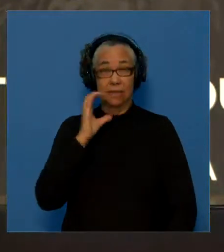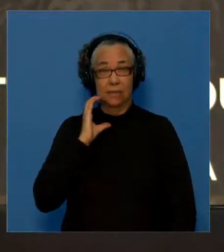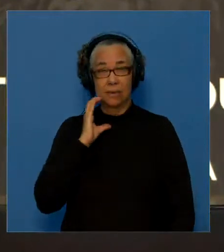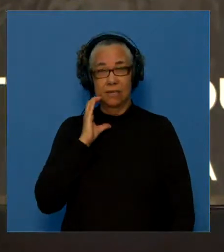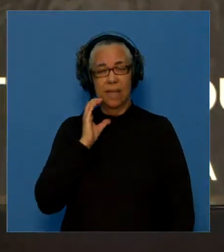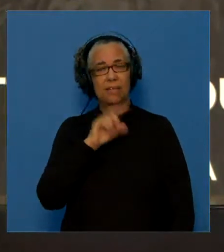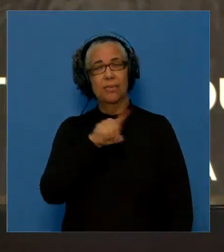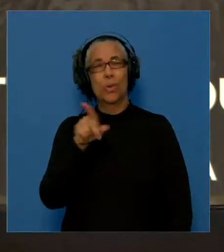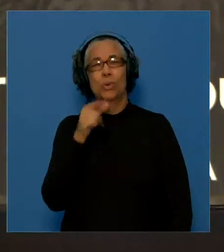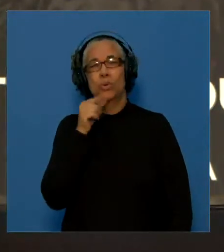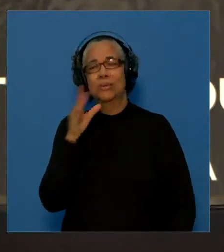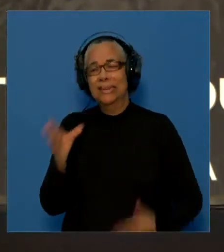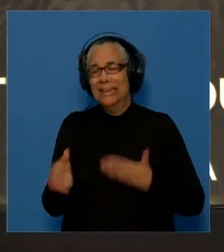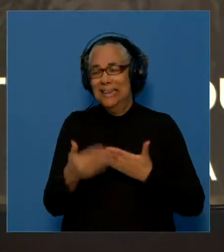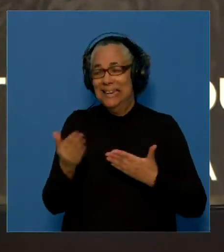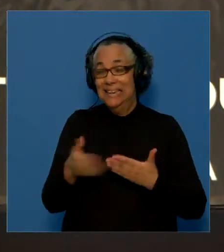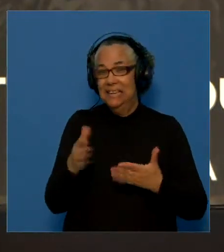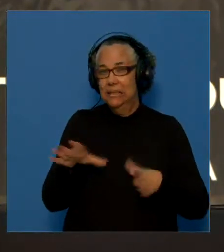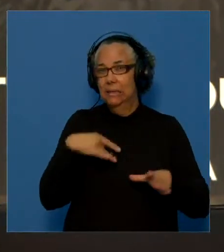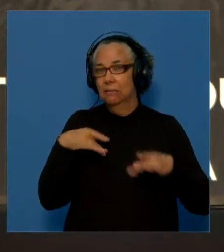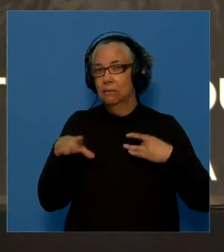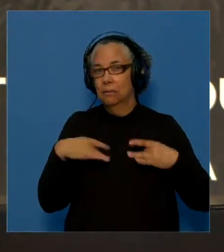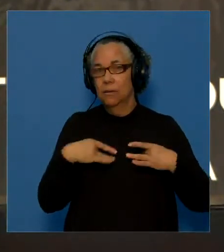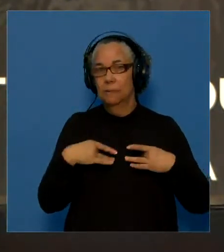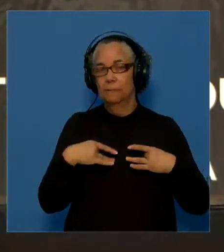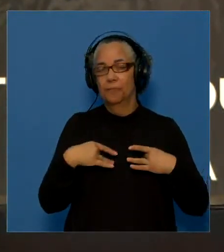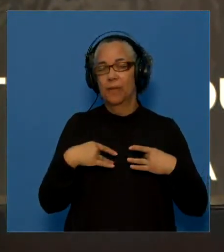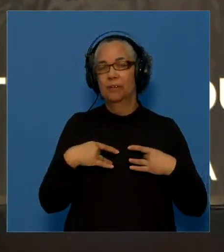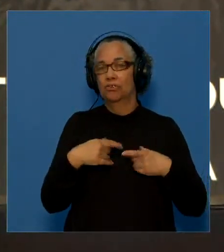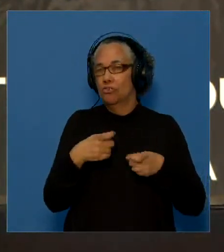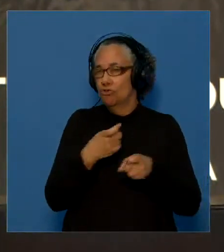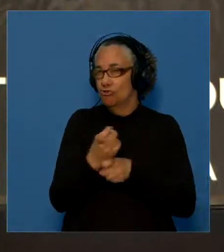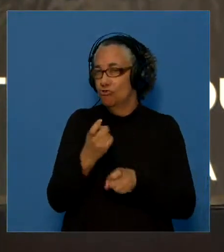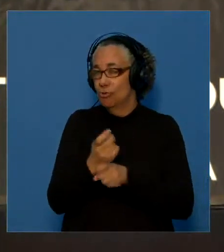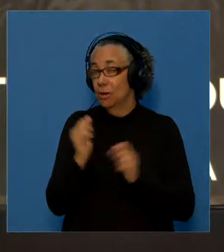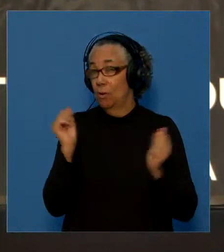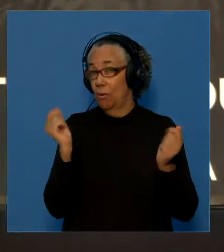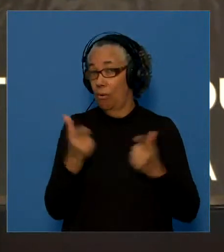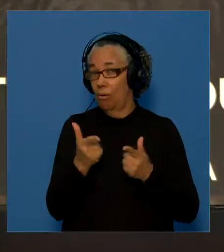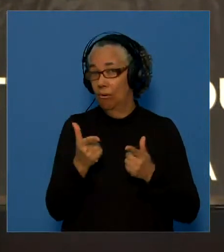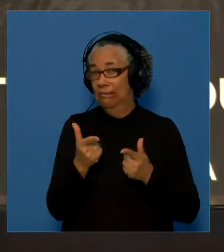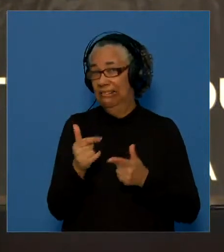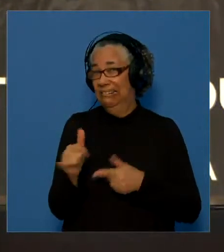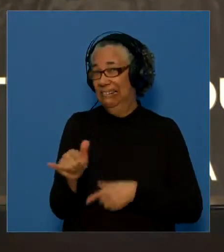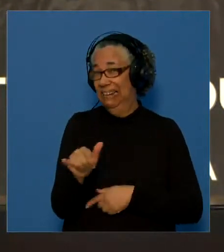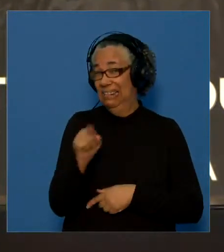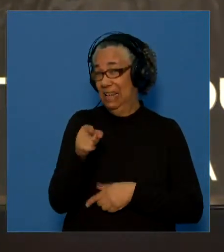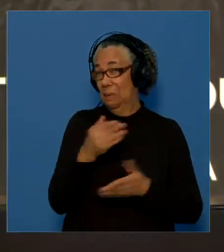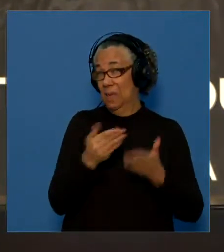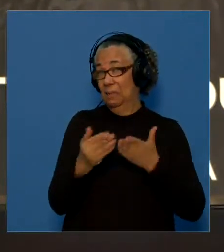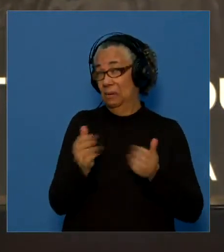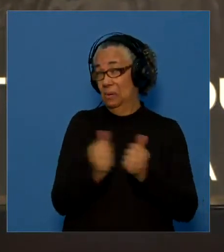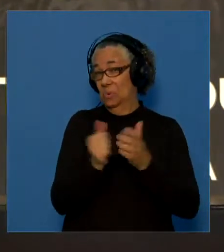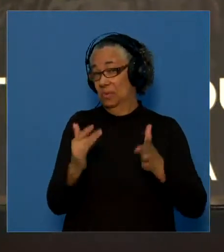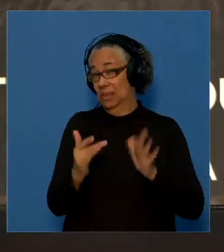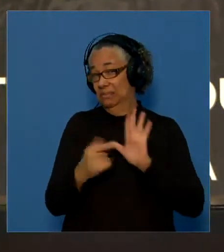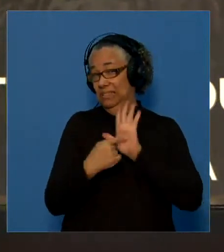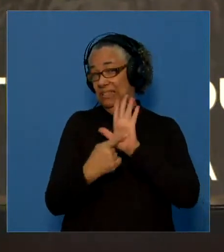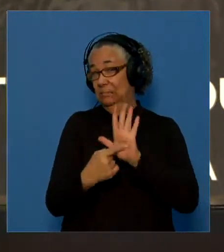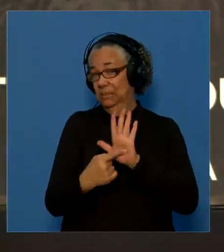vulnerable, and continue to treat all persons as though if they may be asymptomatic carriers of this